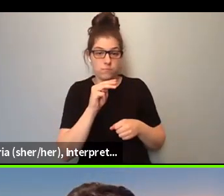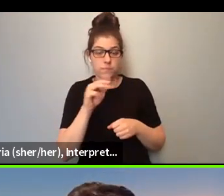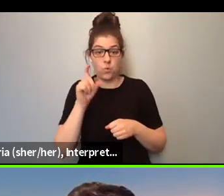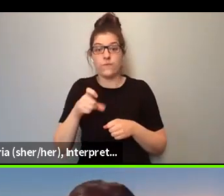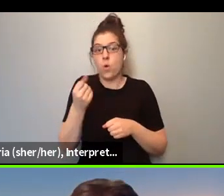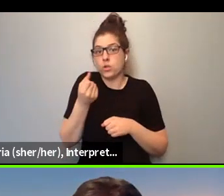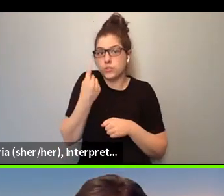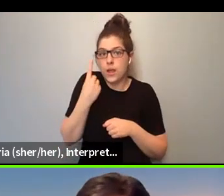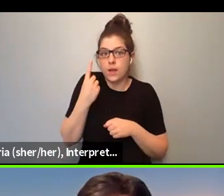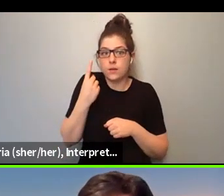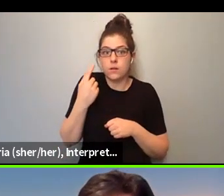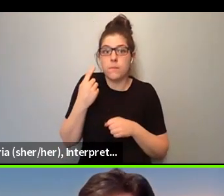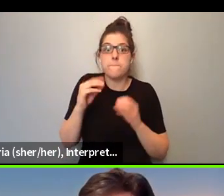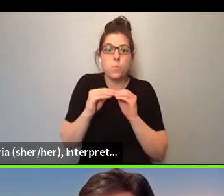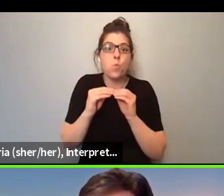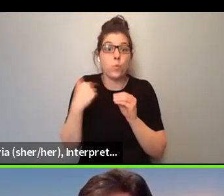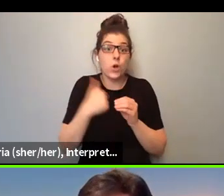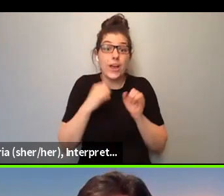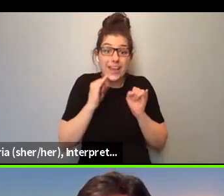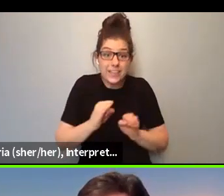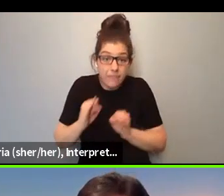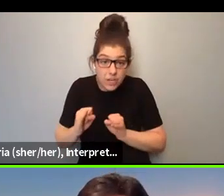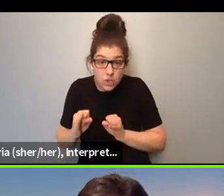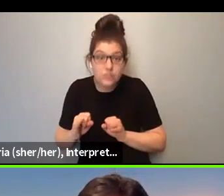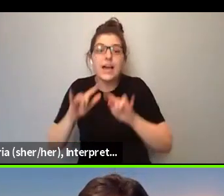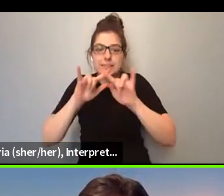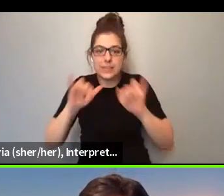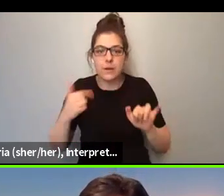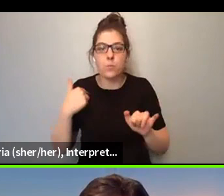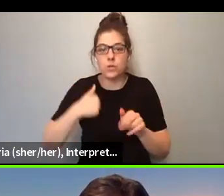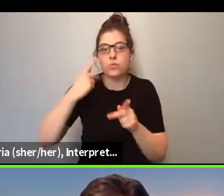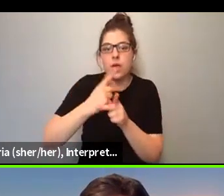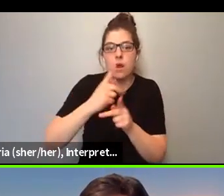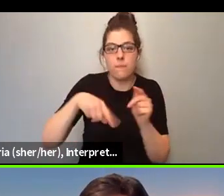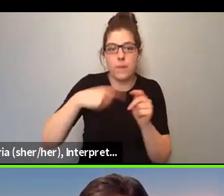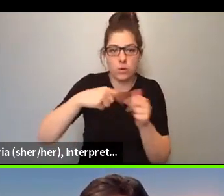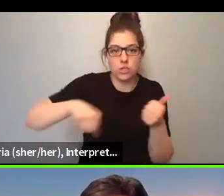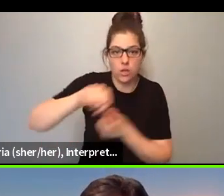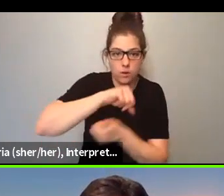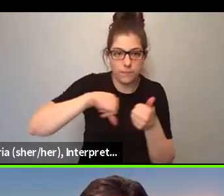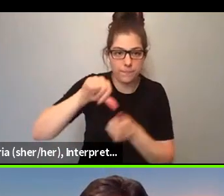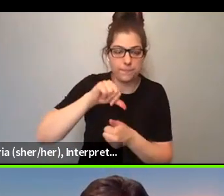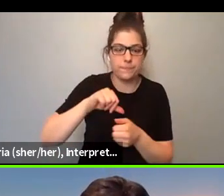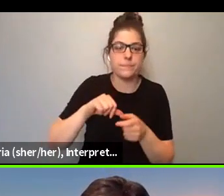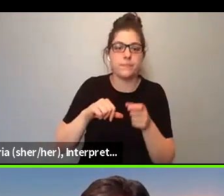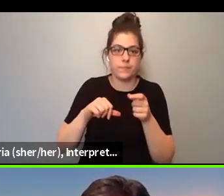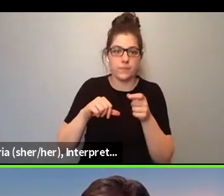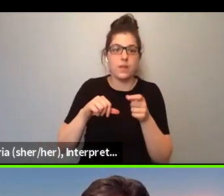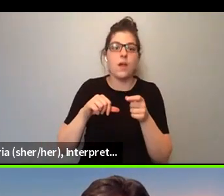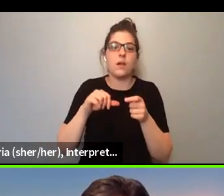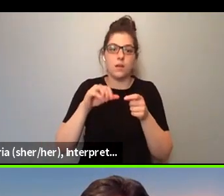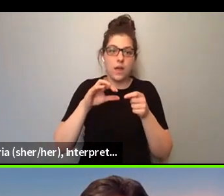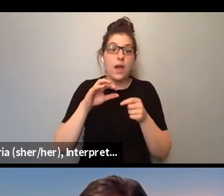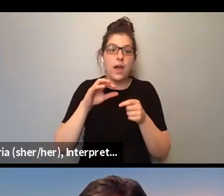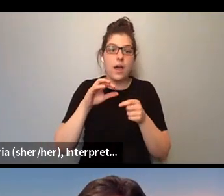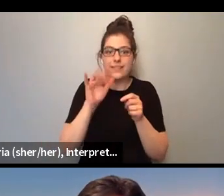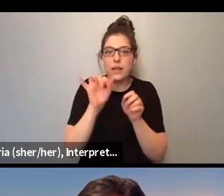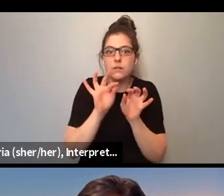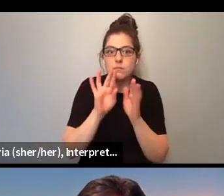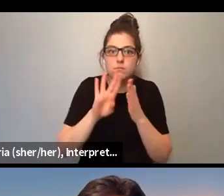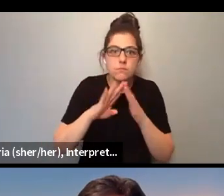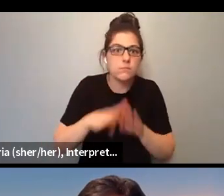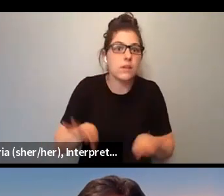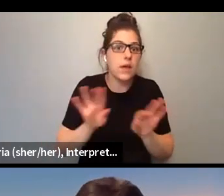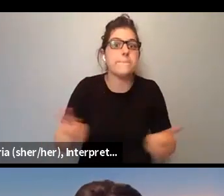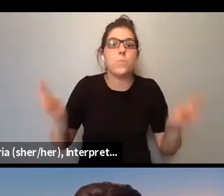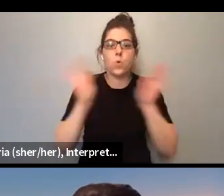I also offer some space for other folks to talk about that individualism and solidarity that you're mentioning. So after you do the two, I'm gonna open it up so we can